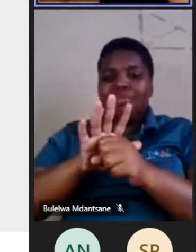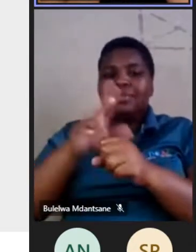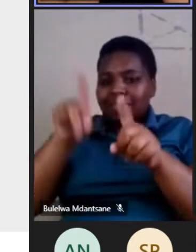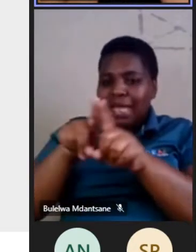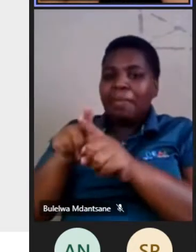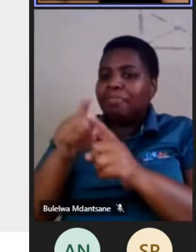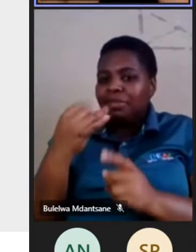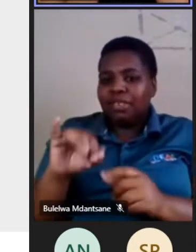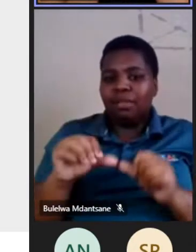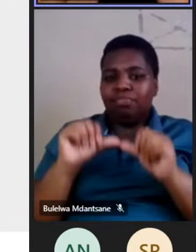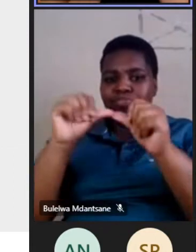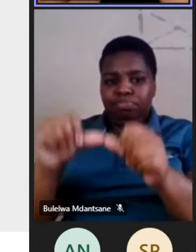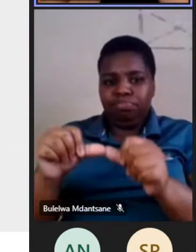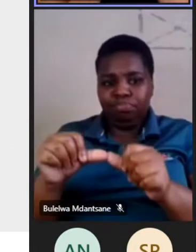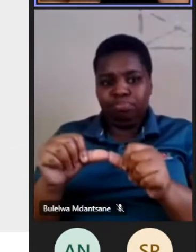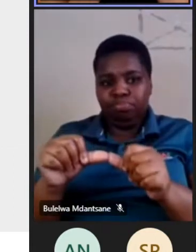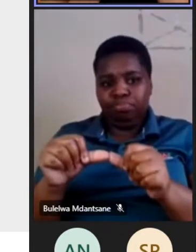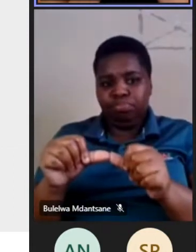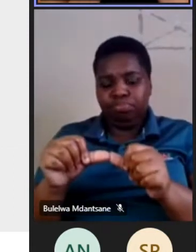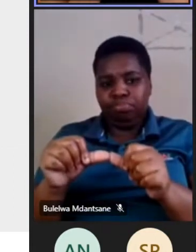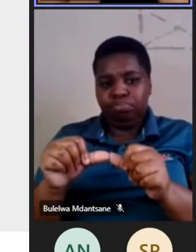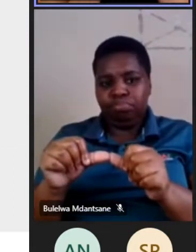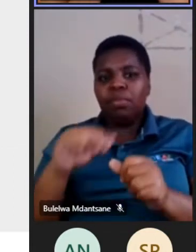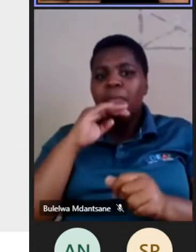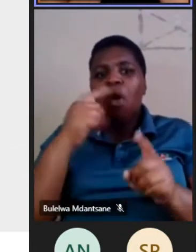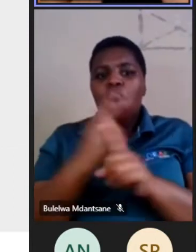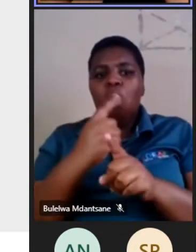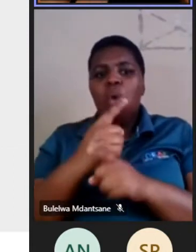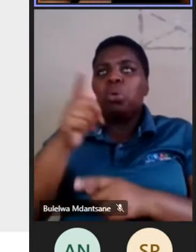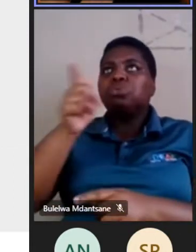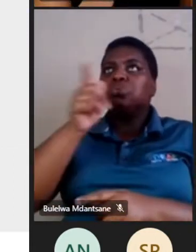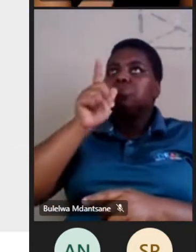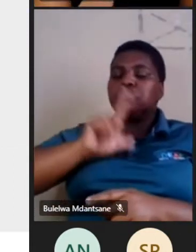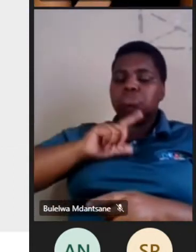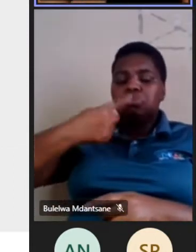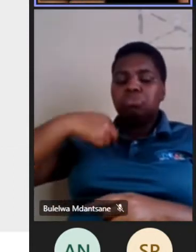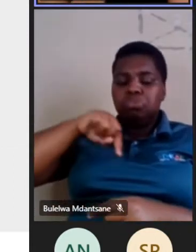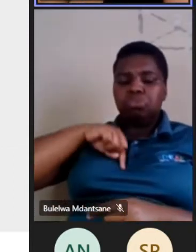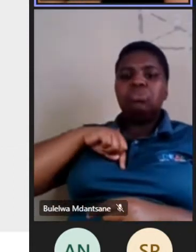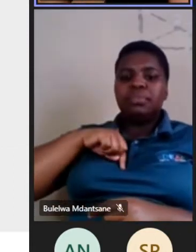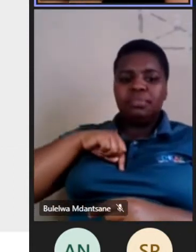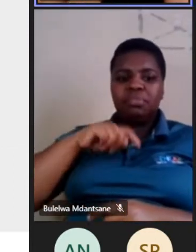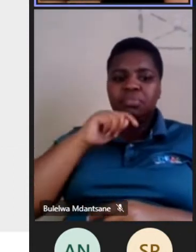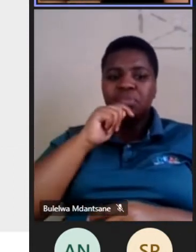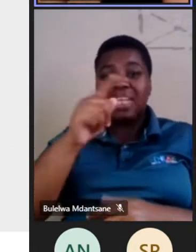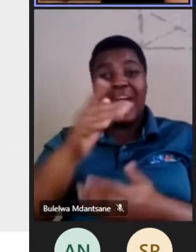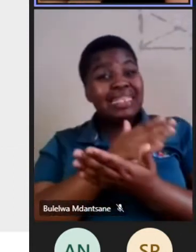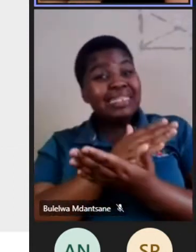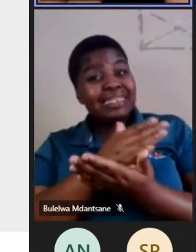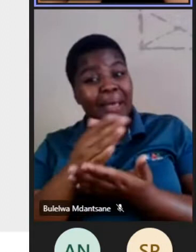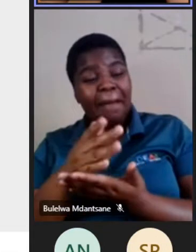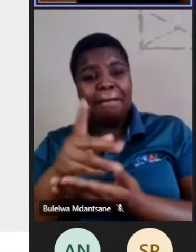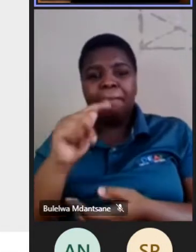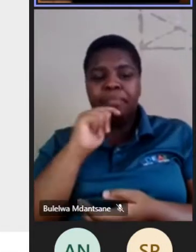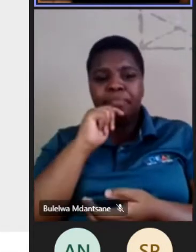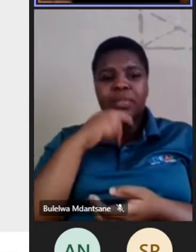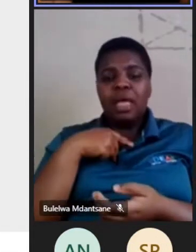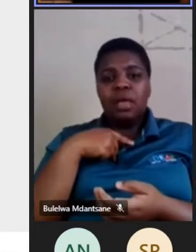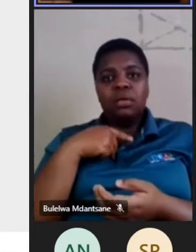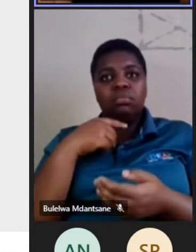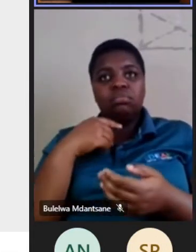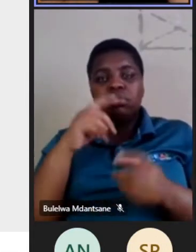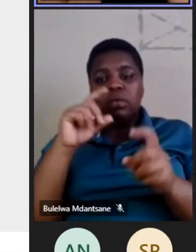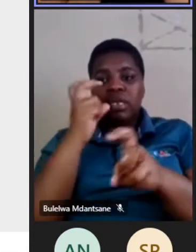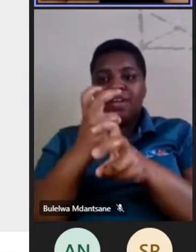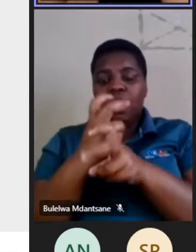why that was the case, then they would tell us that for some of them, they said, I didn't see I wasn't with